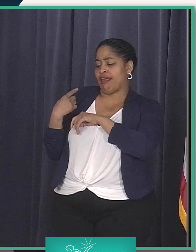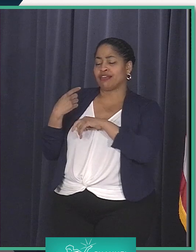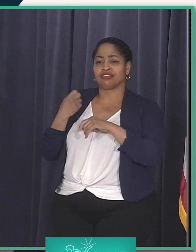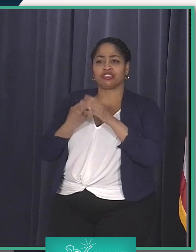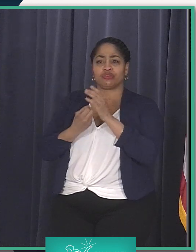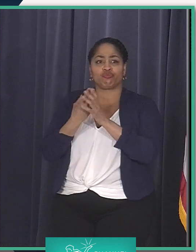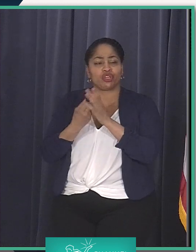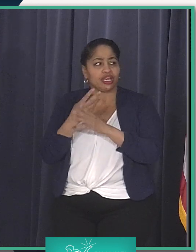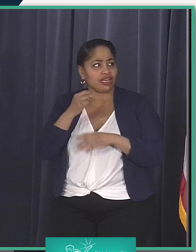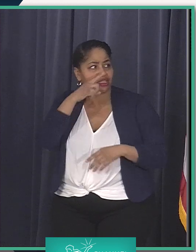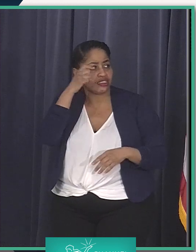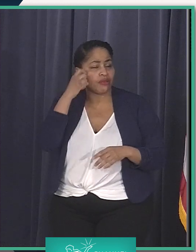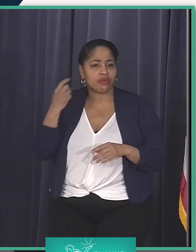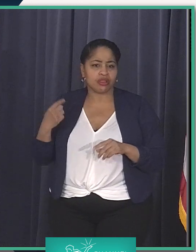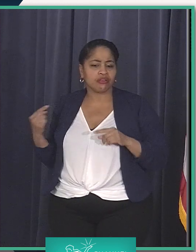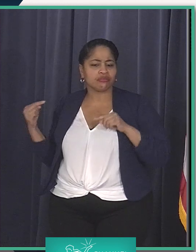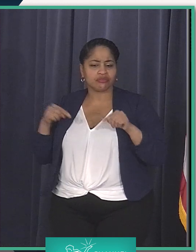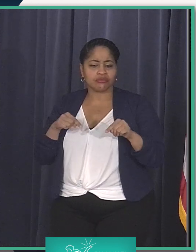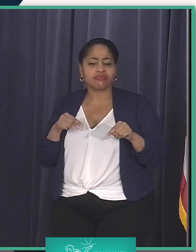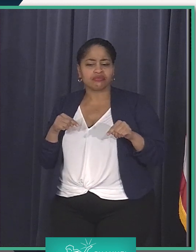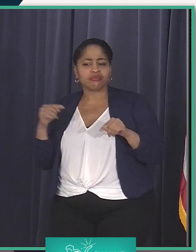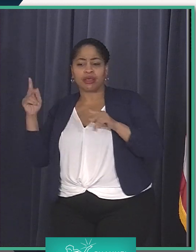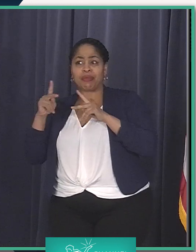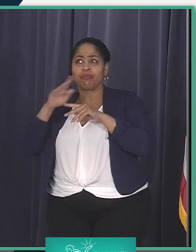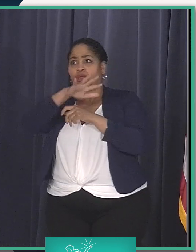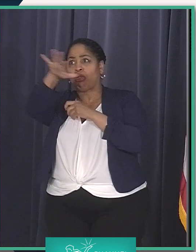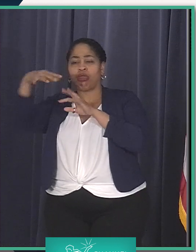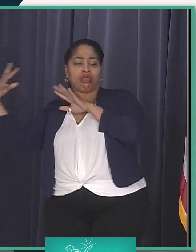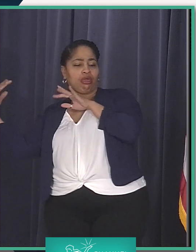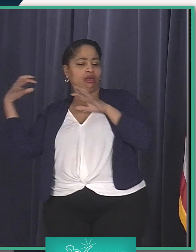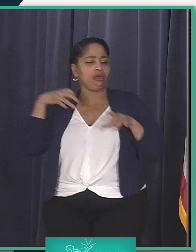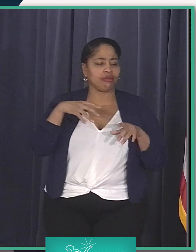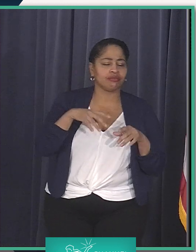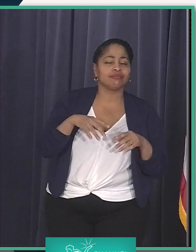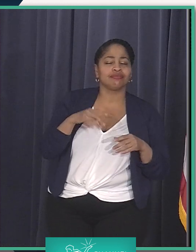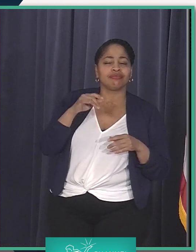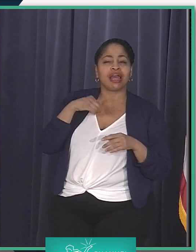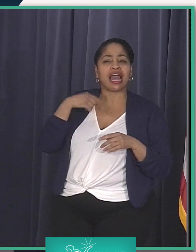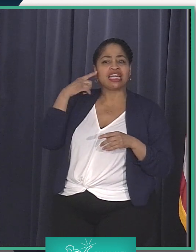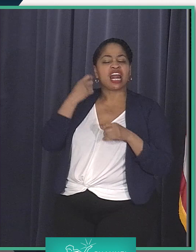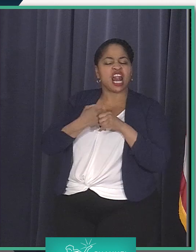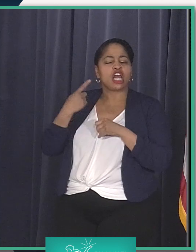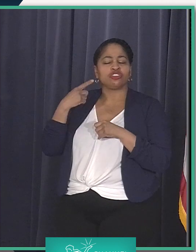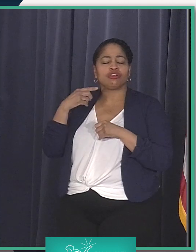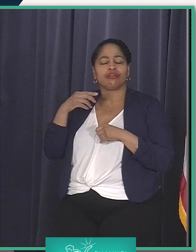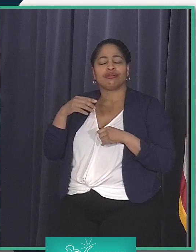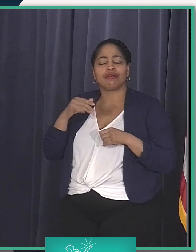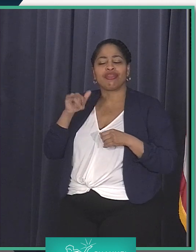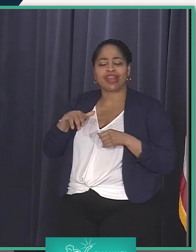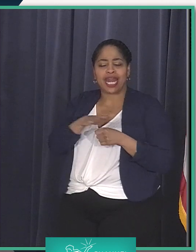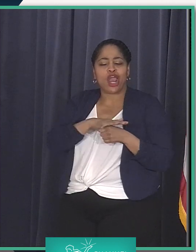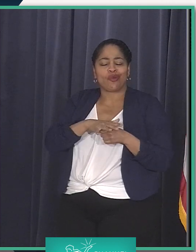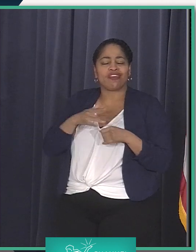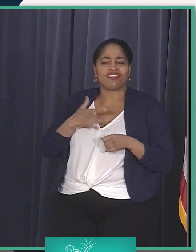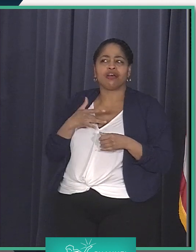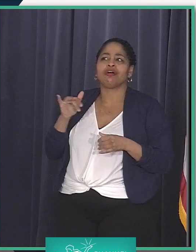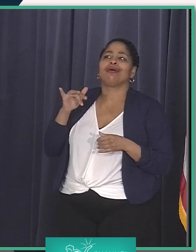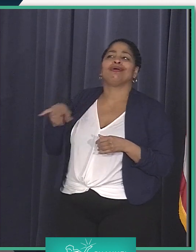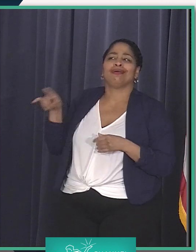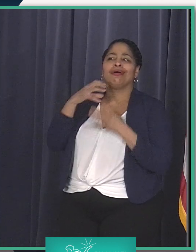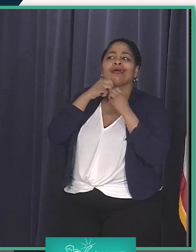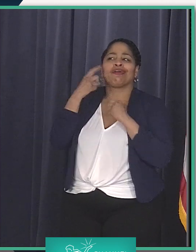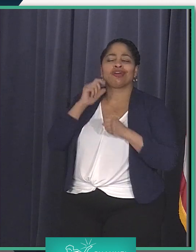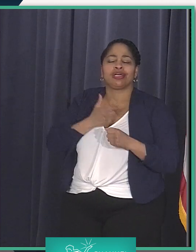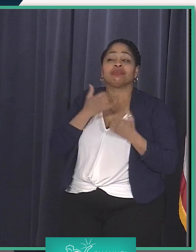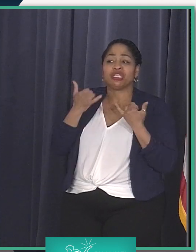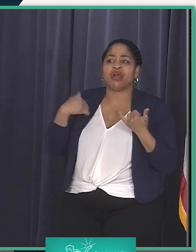people poured in across the city to fill the sandbags, I think that neighborhood knew the city did care, and now we are getting ahead